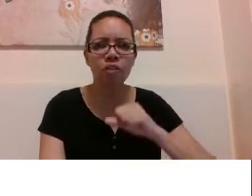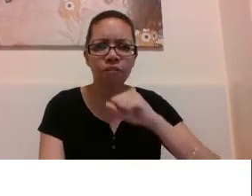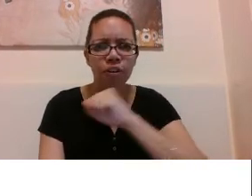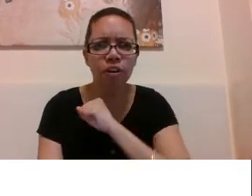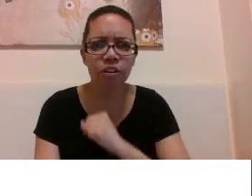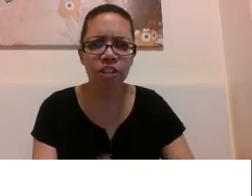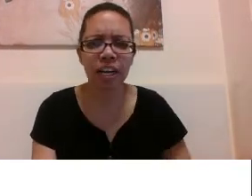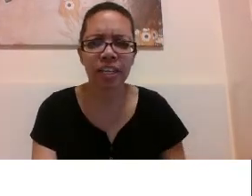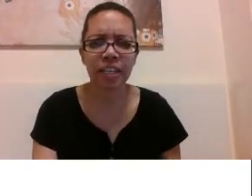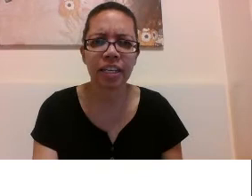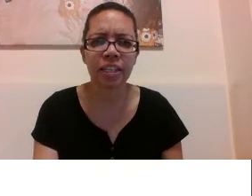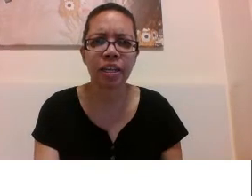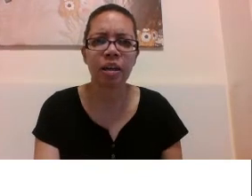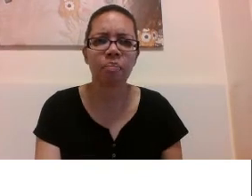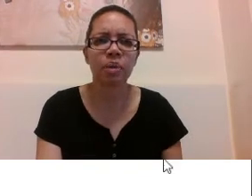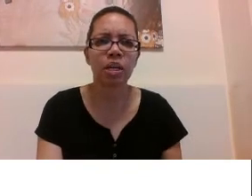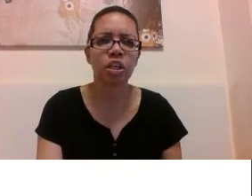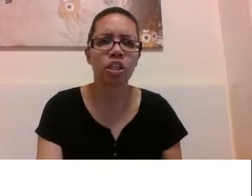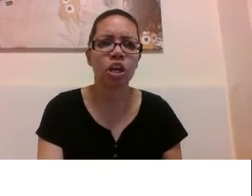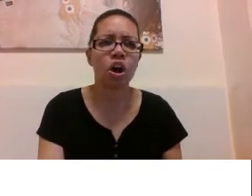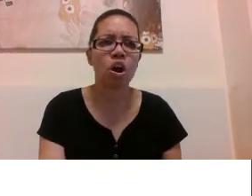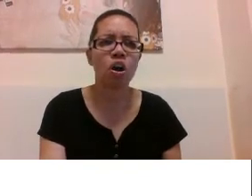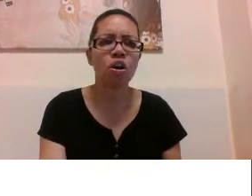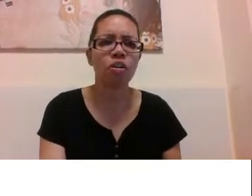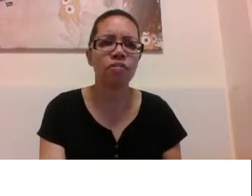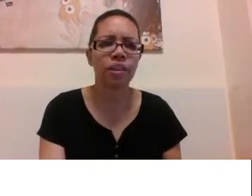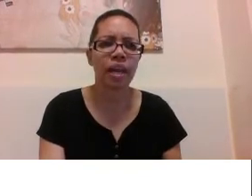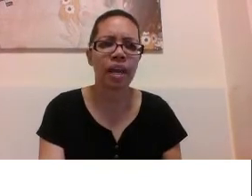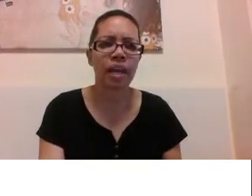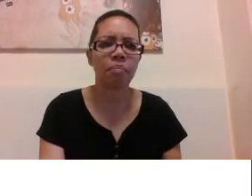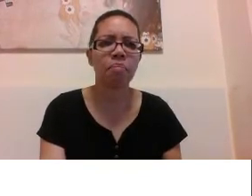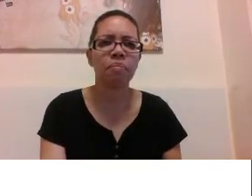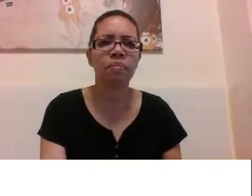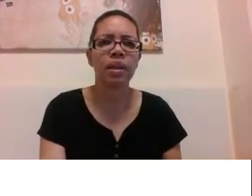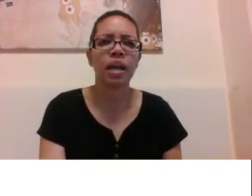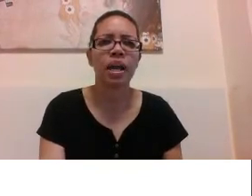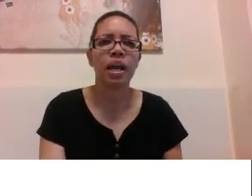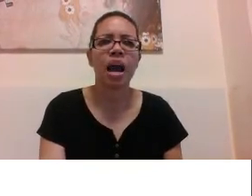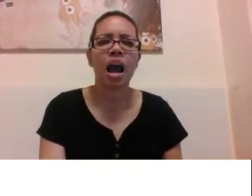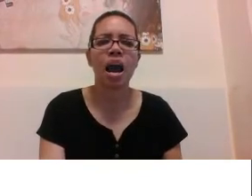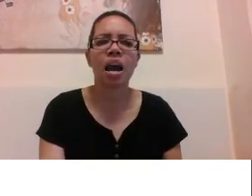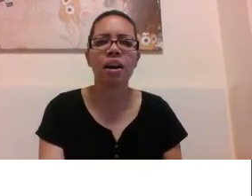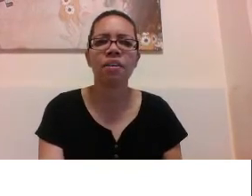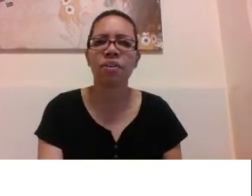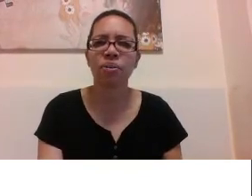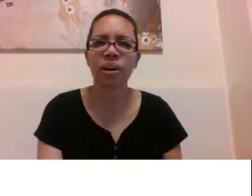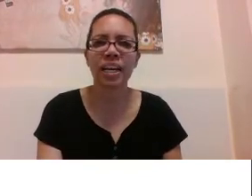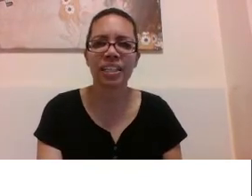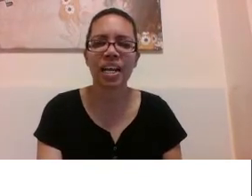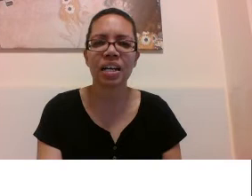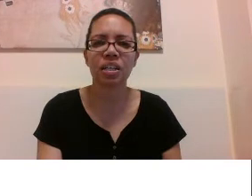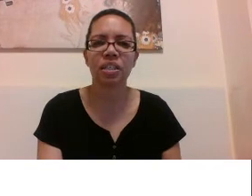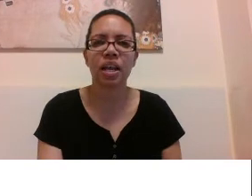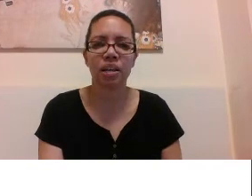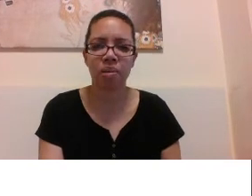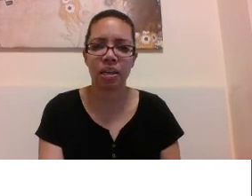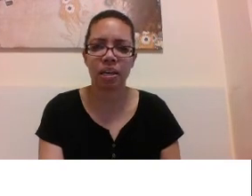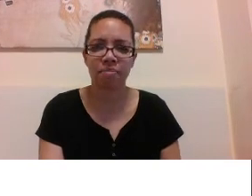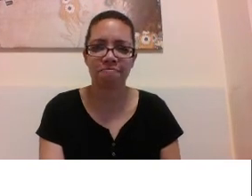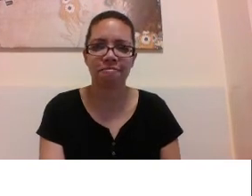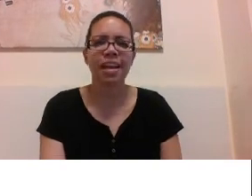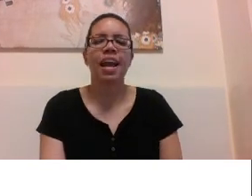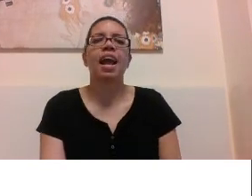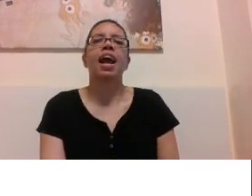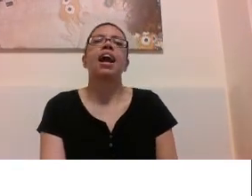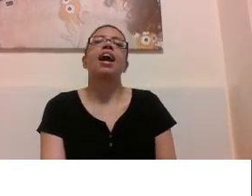Yes, of course I did! Because all of them are rectangles like me!